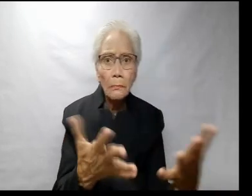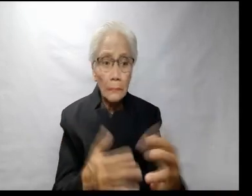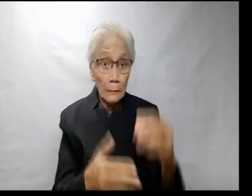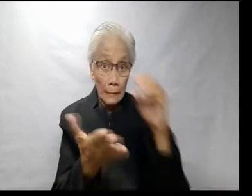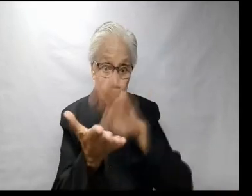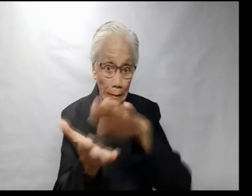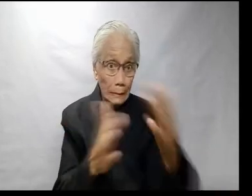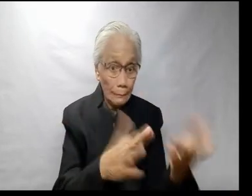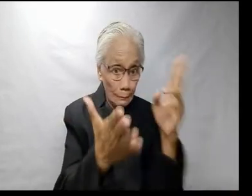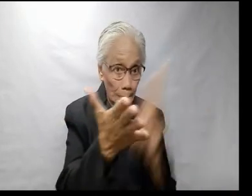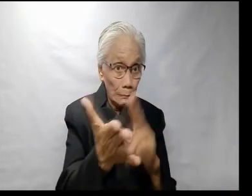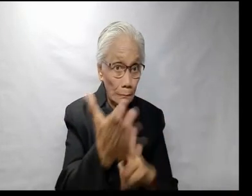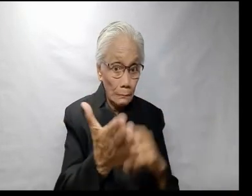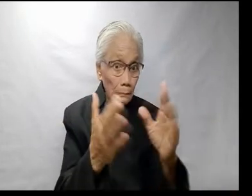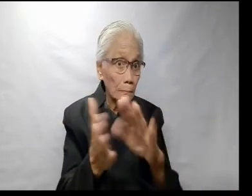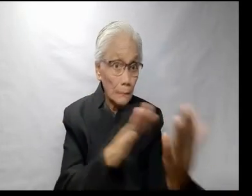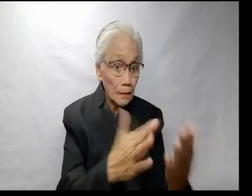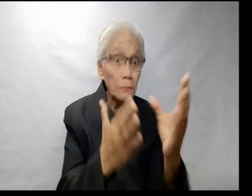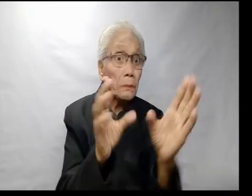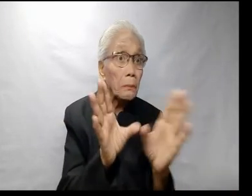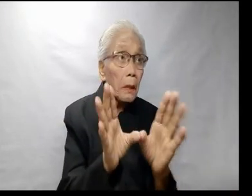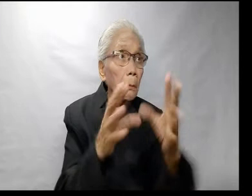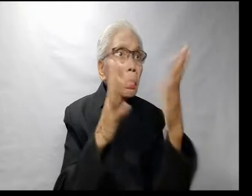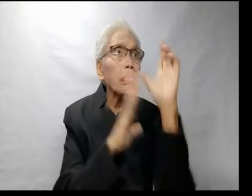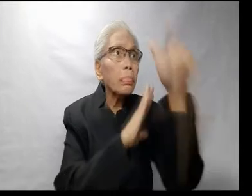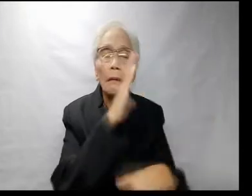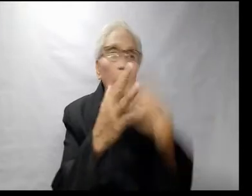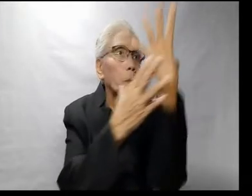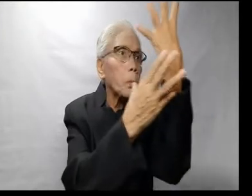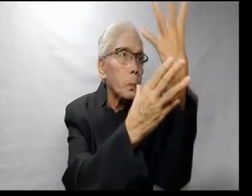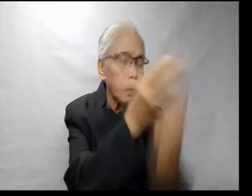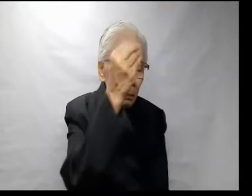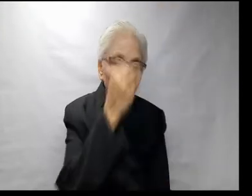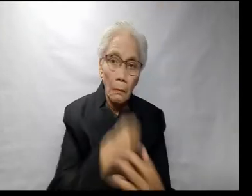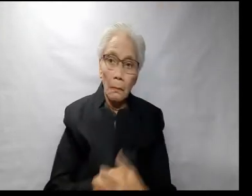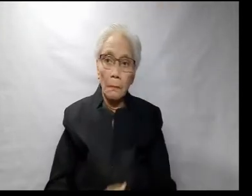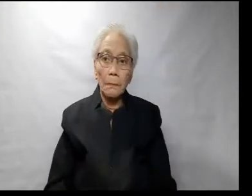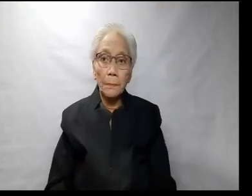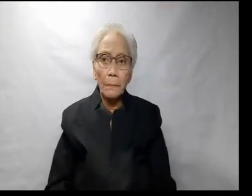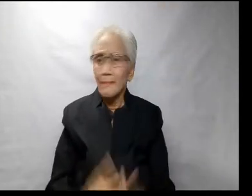statistic. Ink drying on a death certificate, filed away and gone forever.